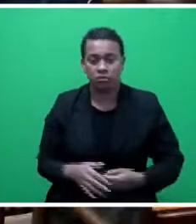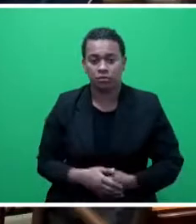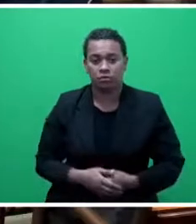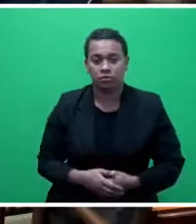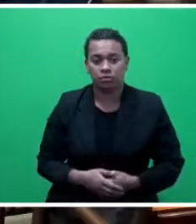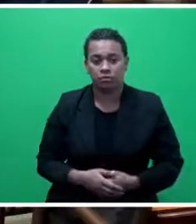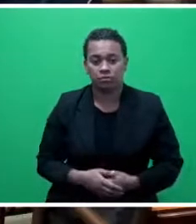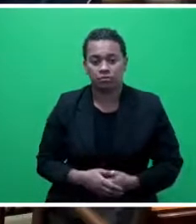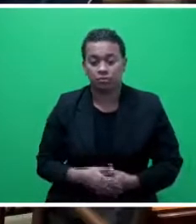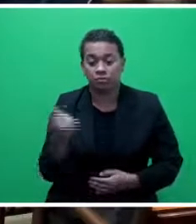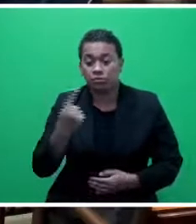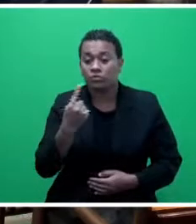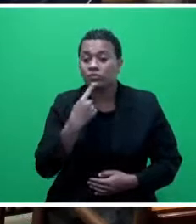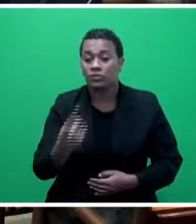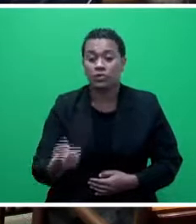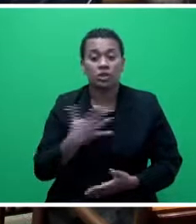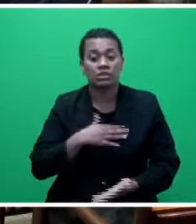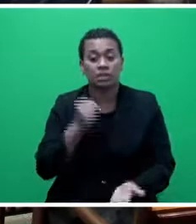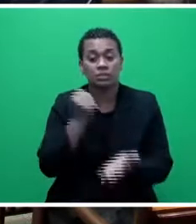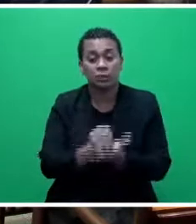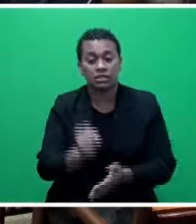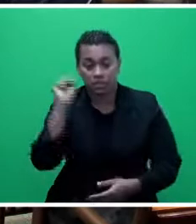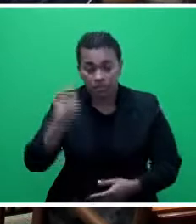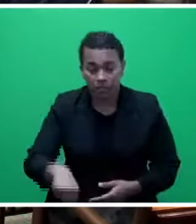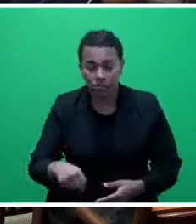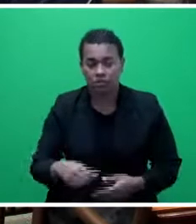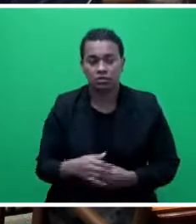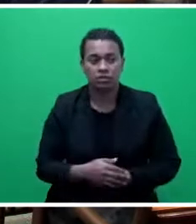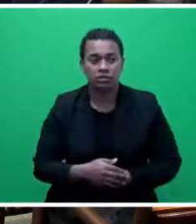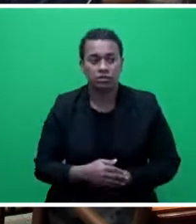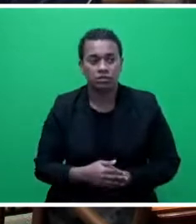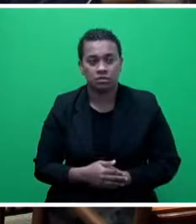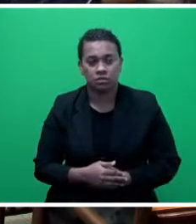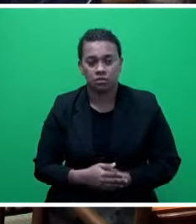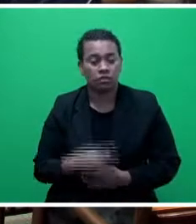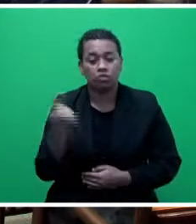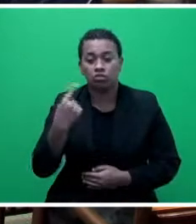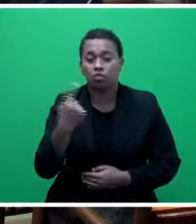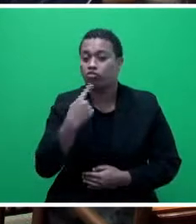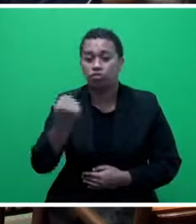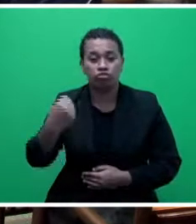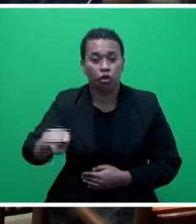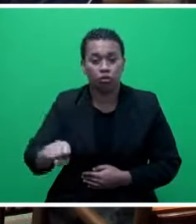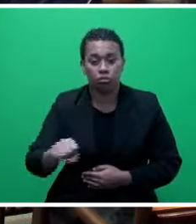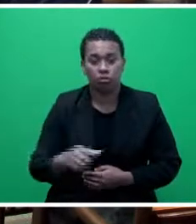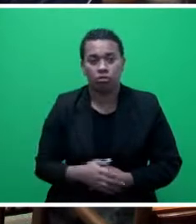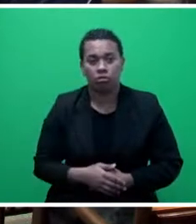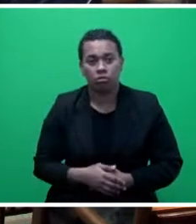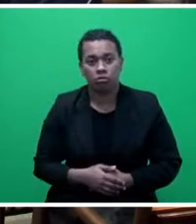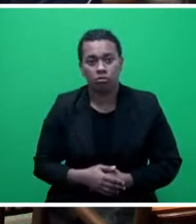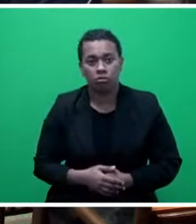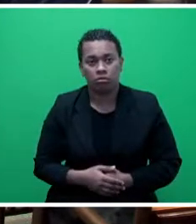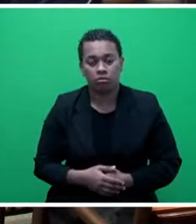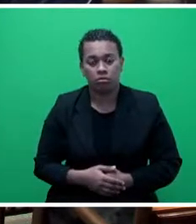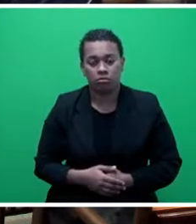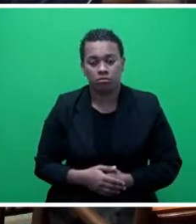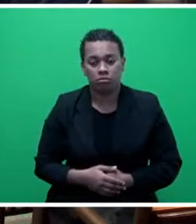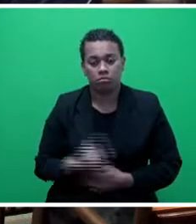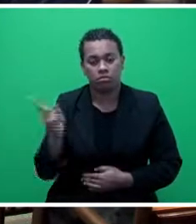Those in favor say aye. Aye. Those against say nay. Nay. The ayes have